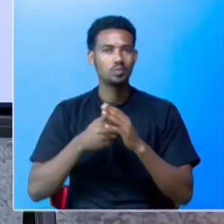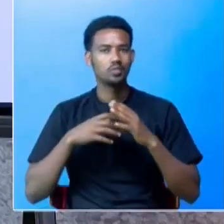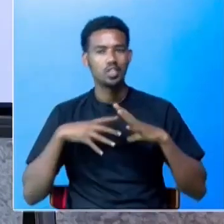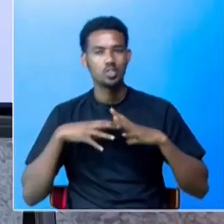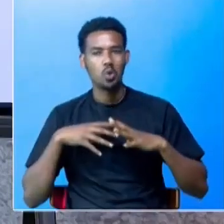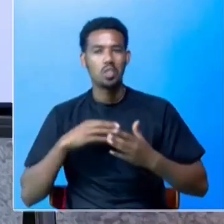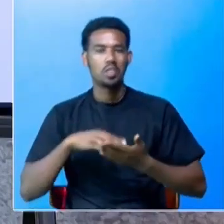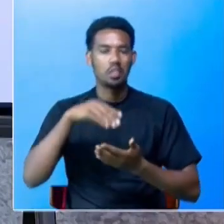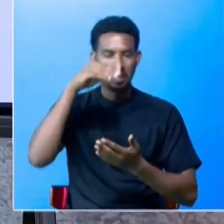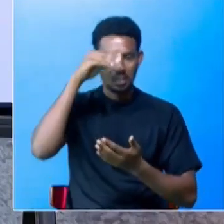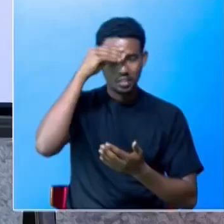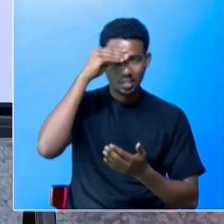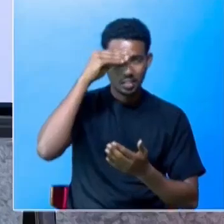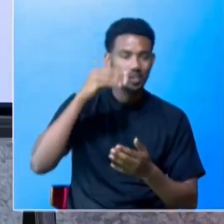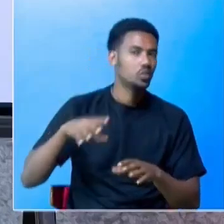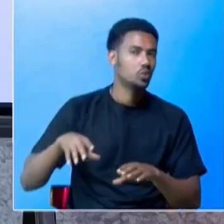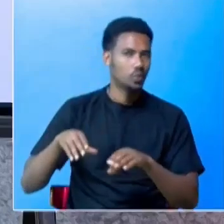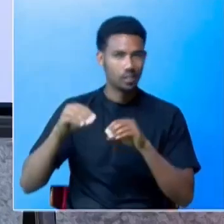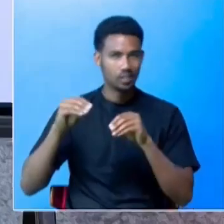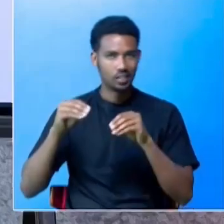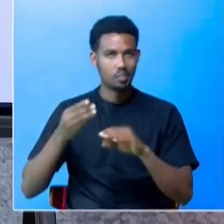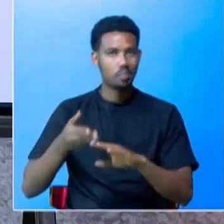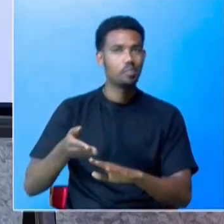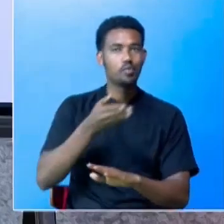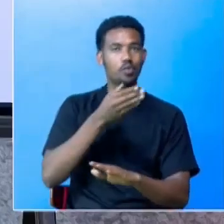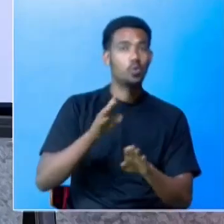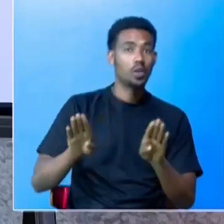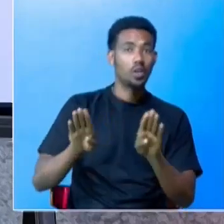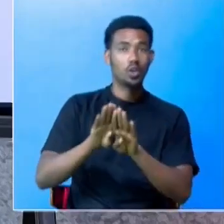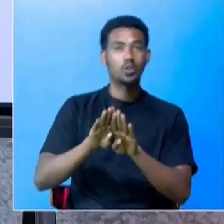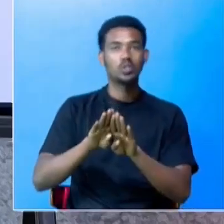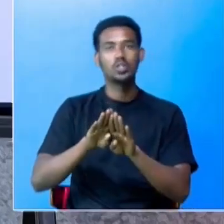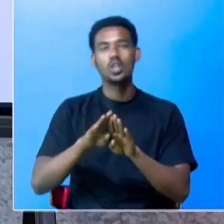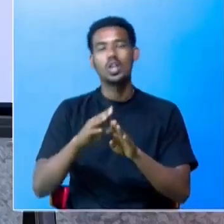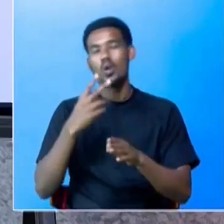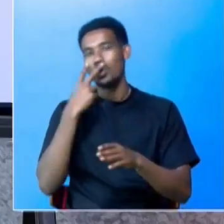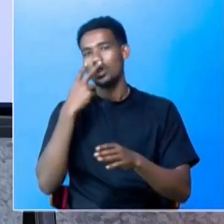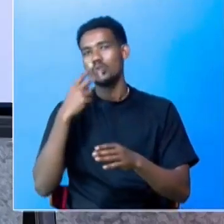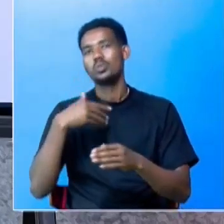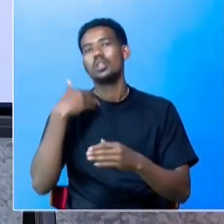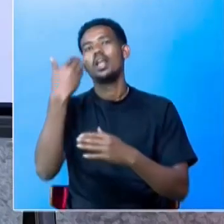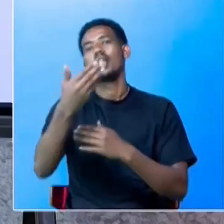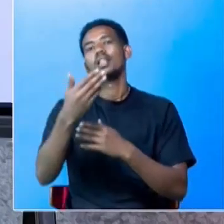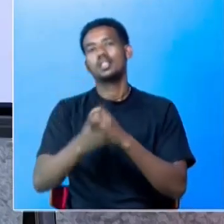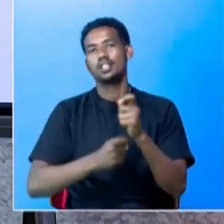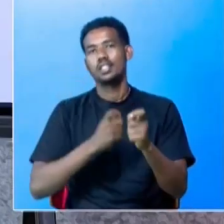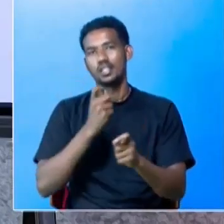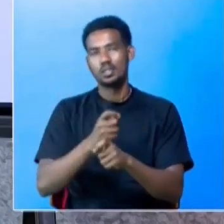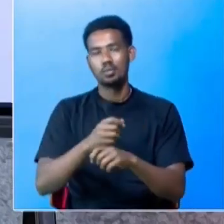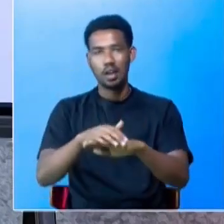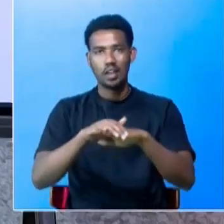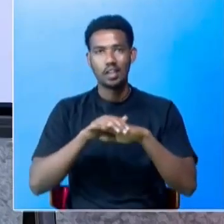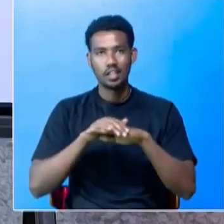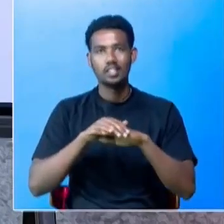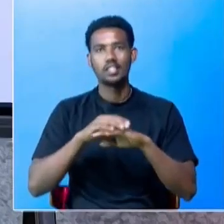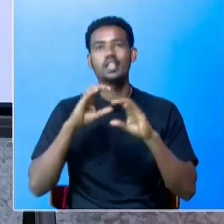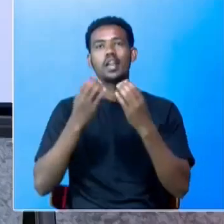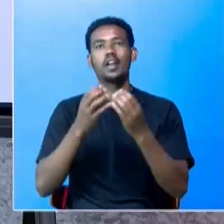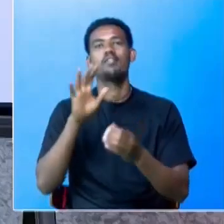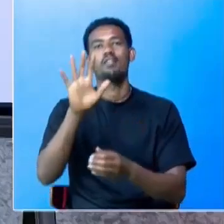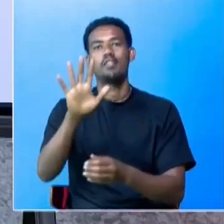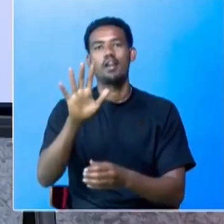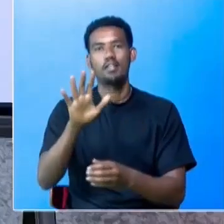the lesson. Students, before we closed, we will see the next year by English grade